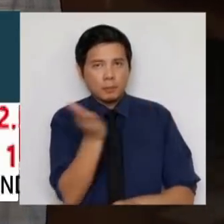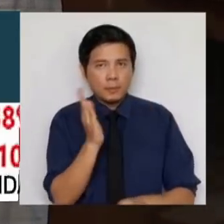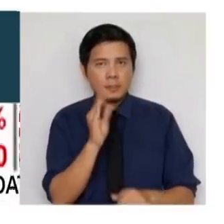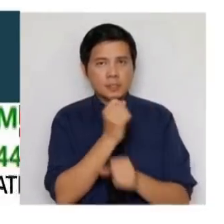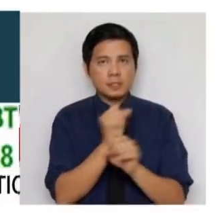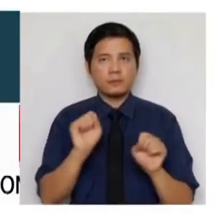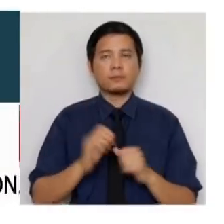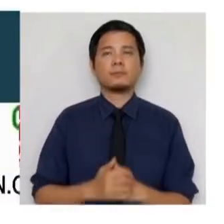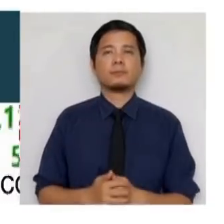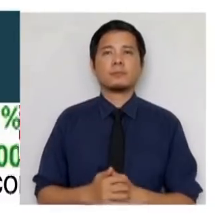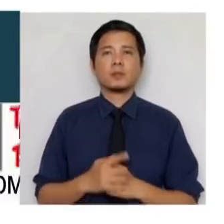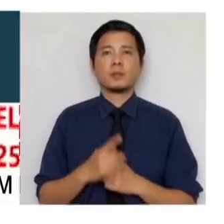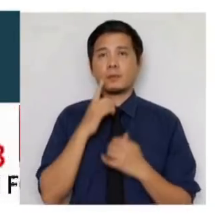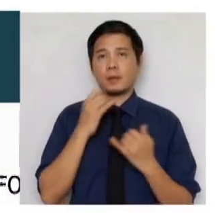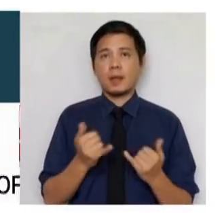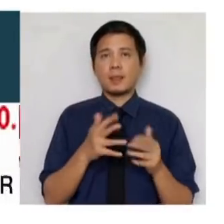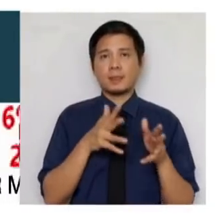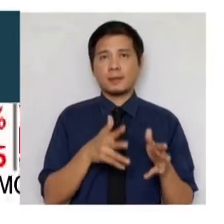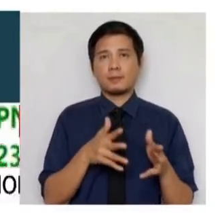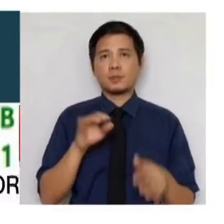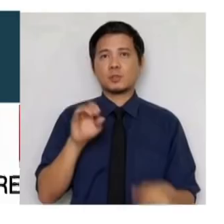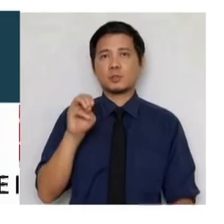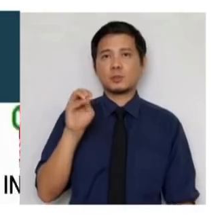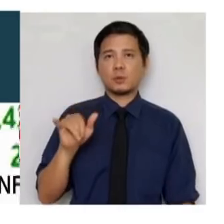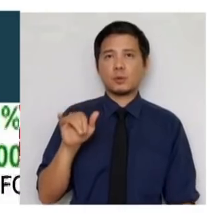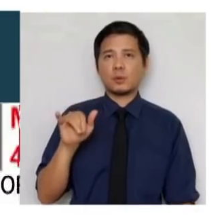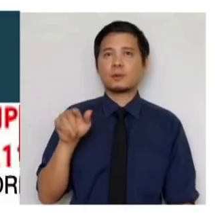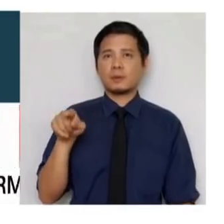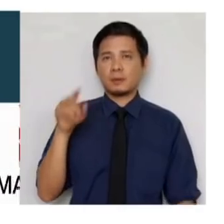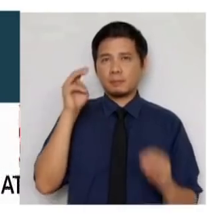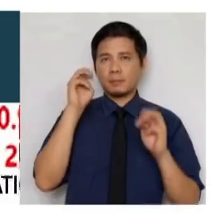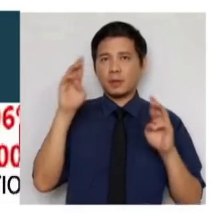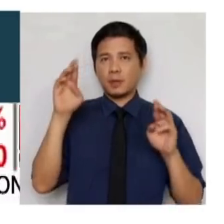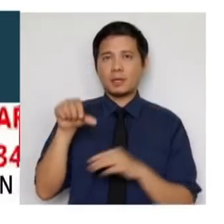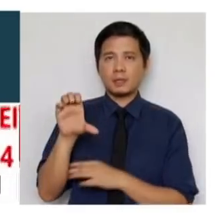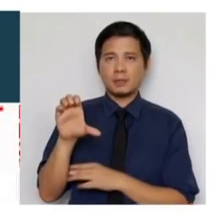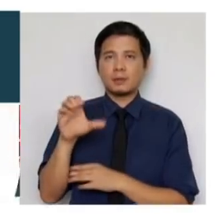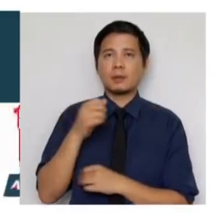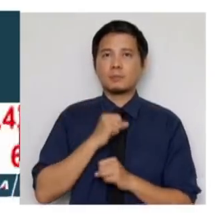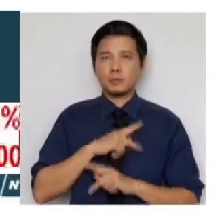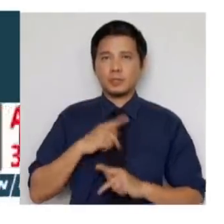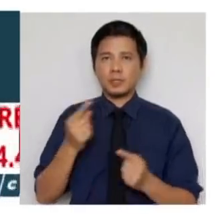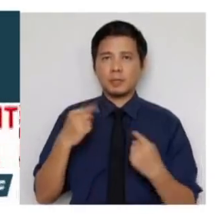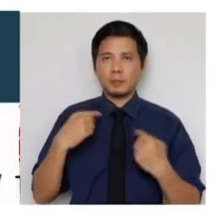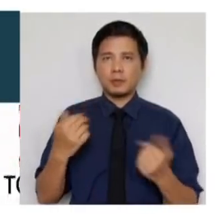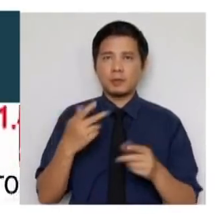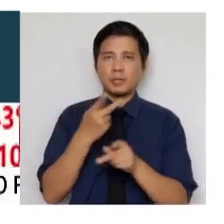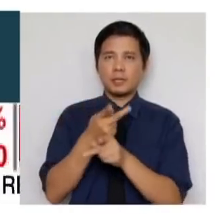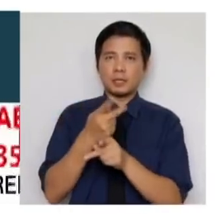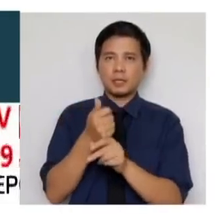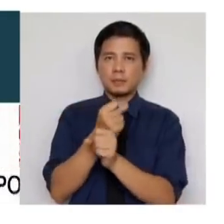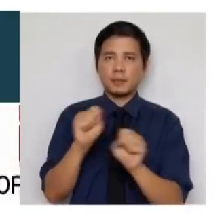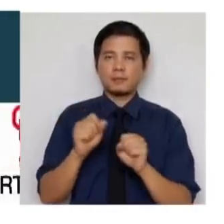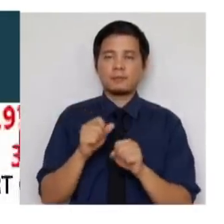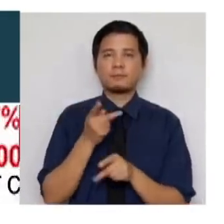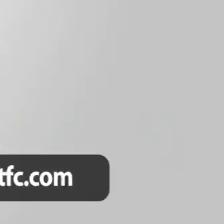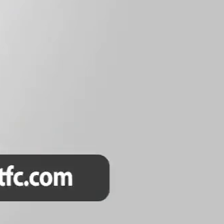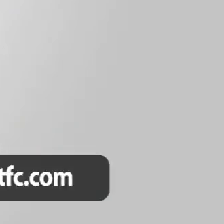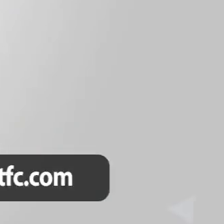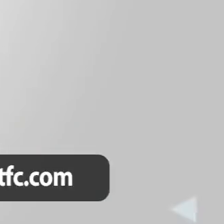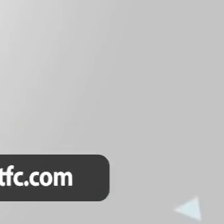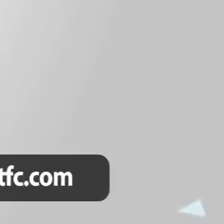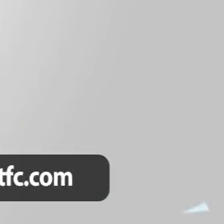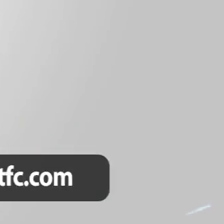it at that. Mayor Joy Belmonte of Quezon City, we appreciate you coming to the program. You keep safe. Take care. Thank you very much, Carmina.